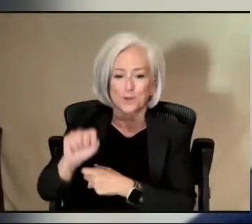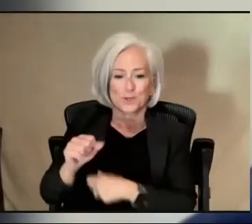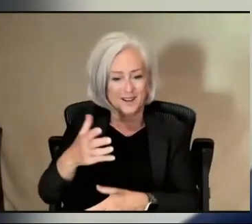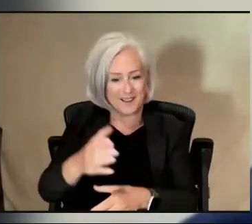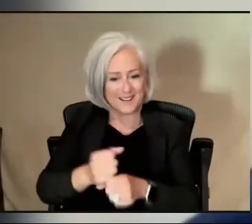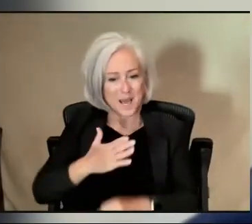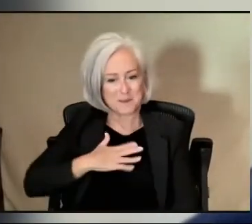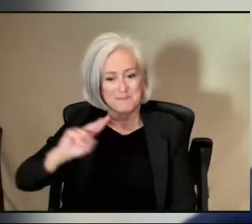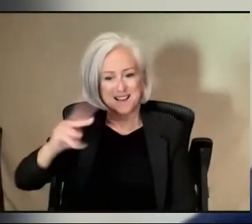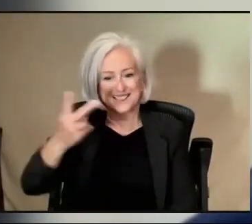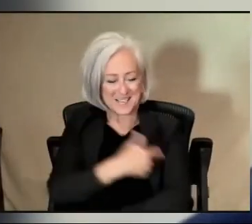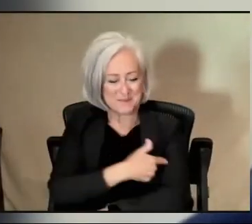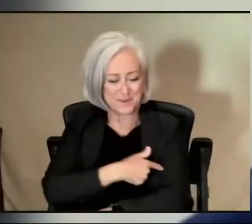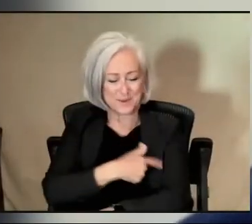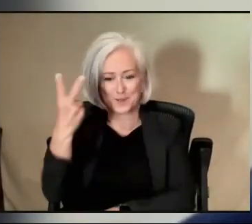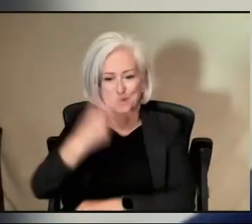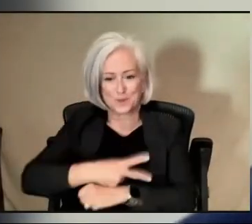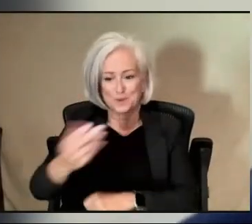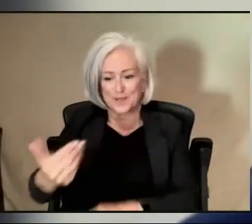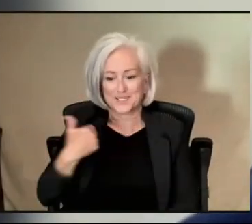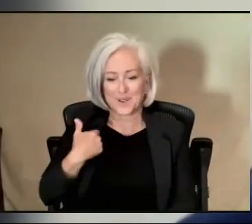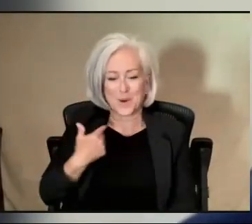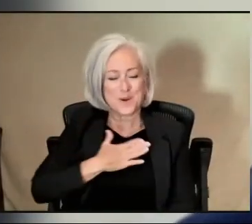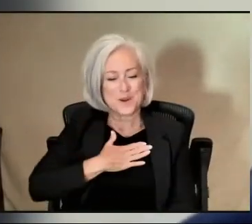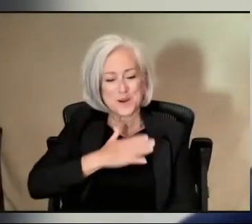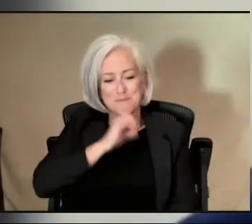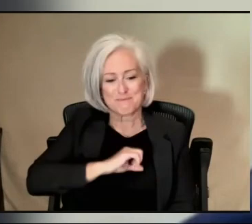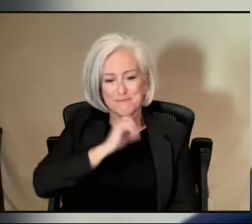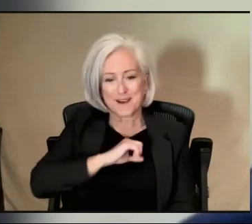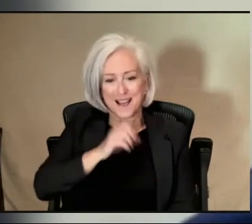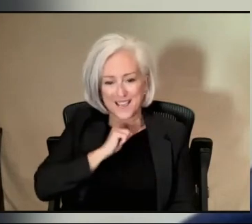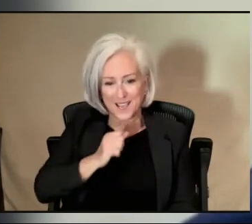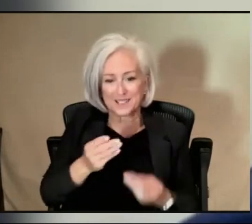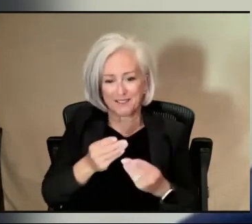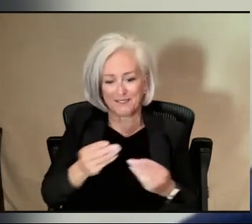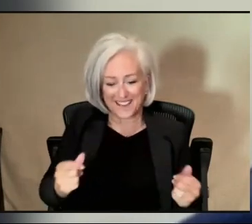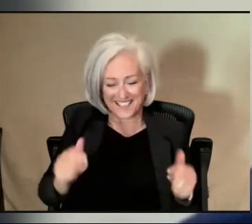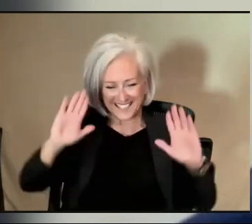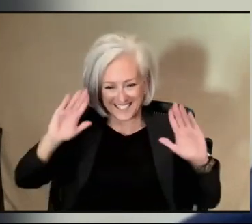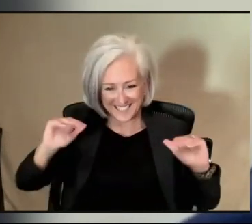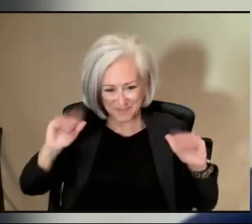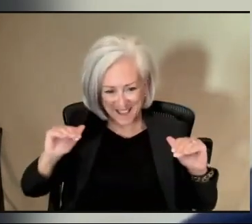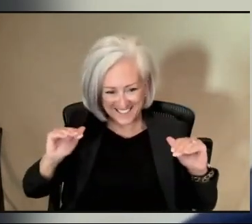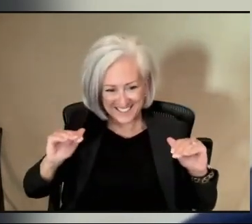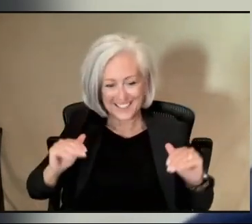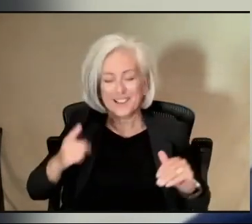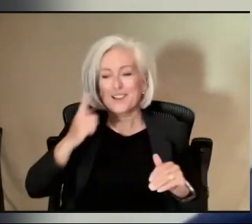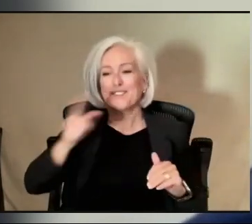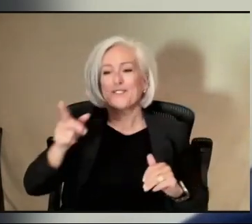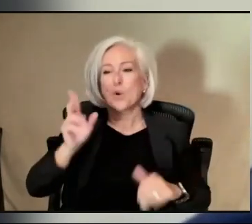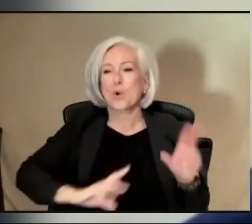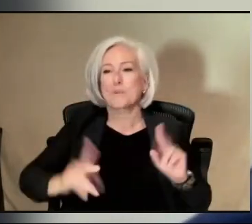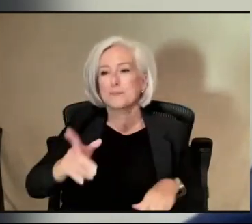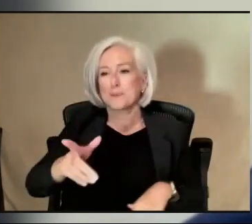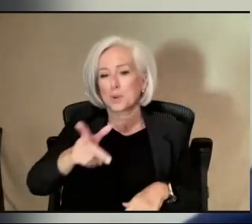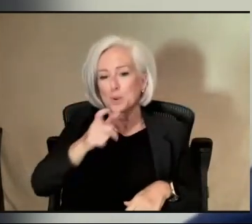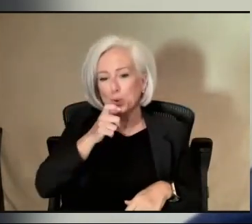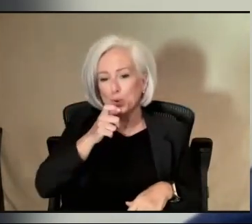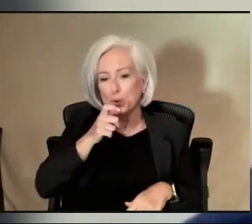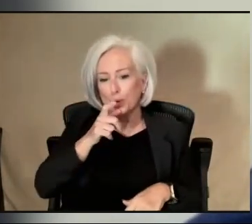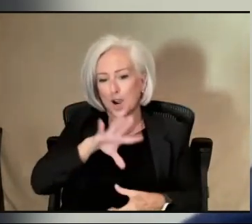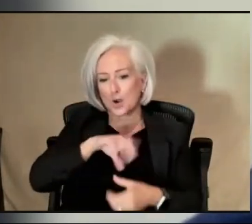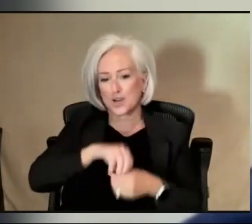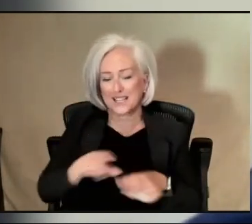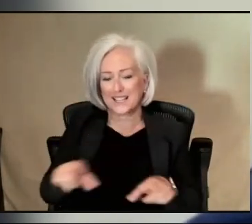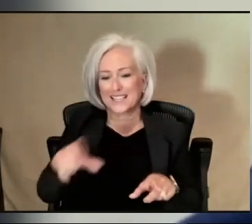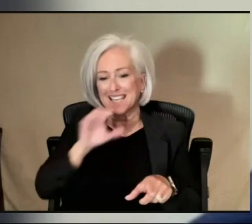ago. I'm at the age where fading is expected. So for people who are in the age group,